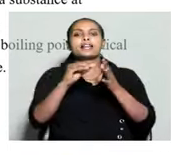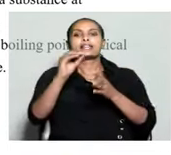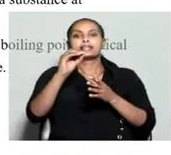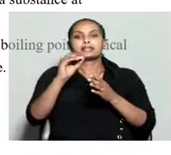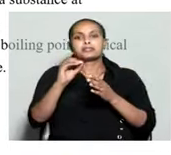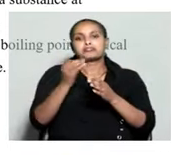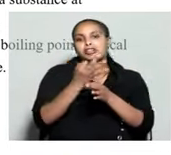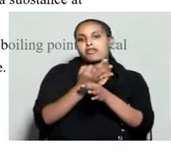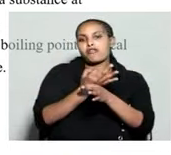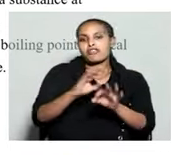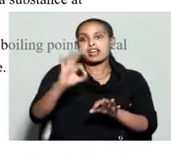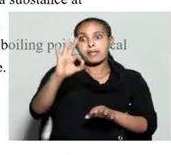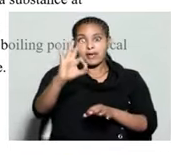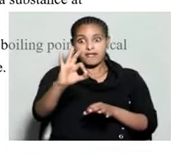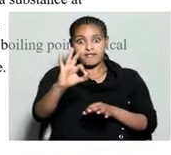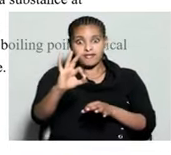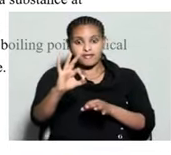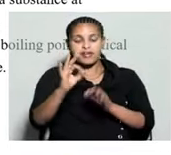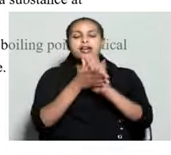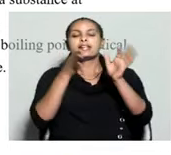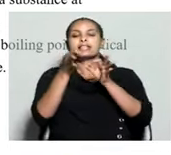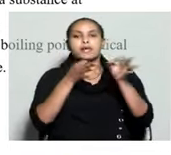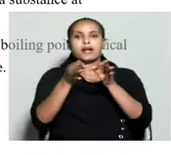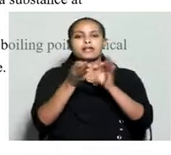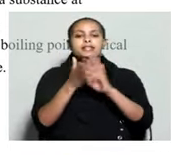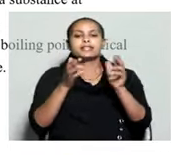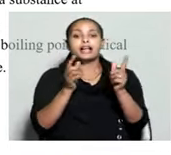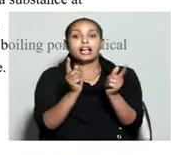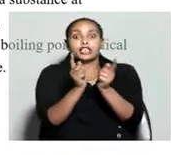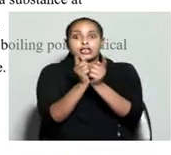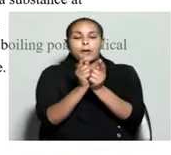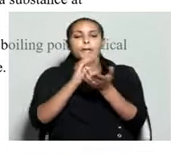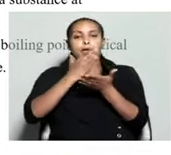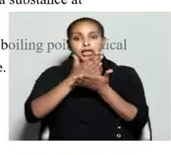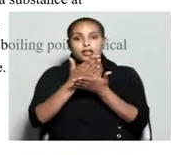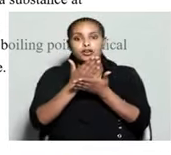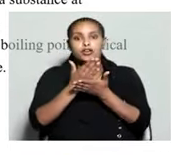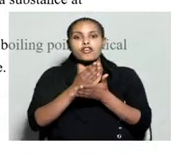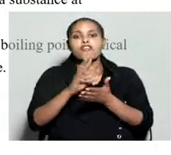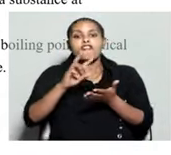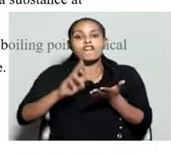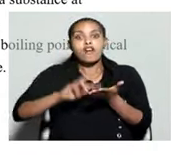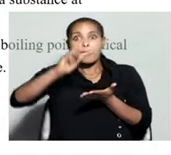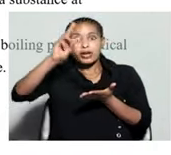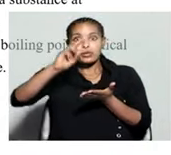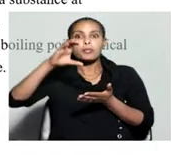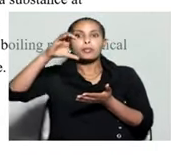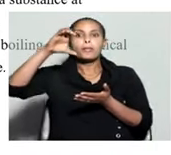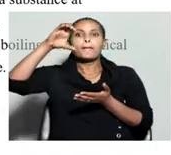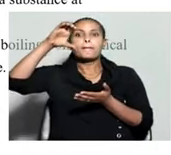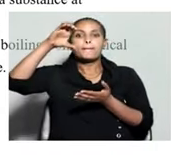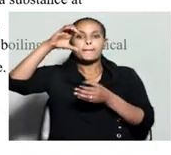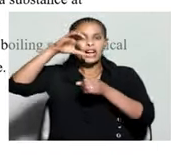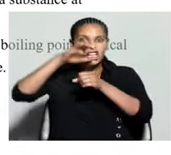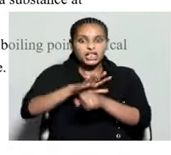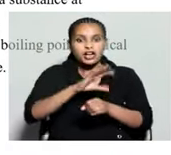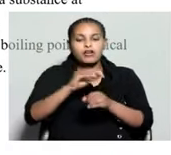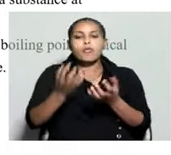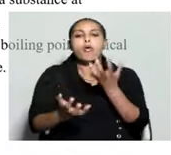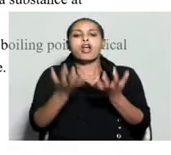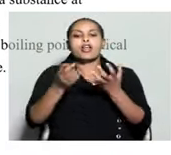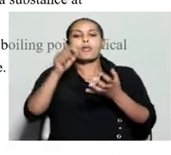degree of freedom, explain the relationship between vapor pressure and boiling